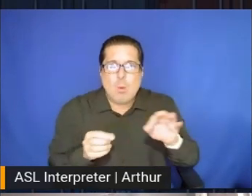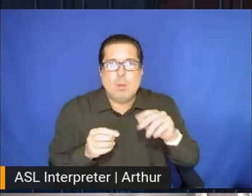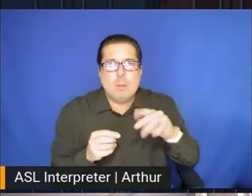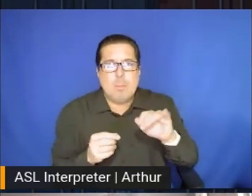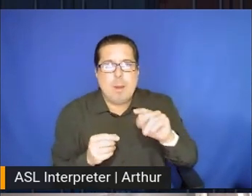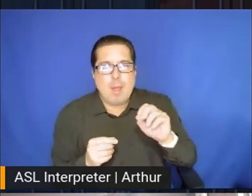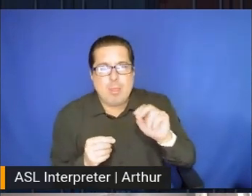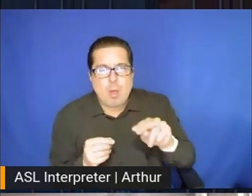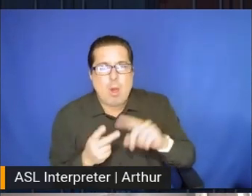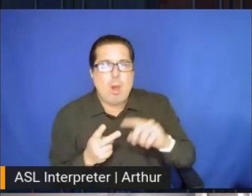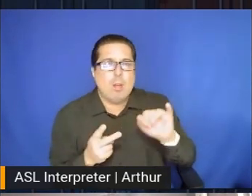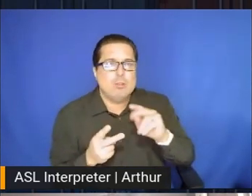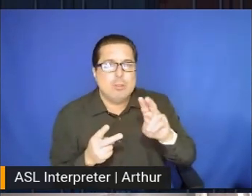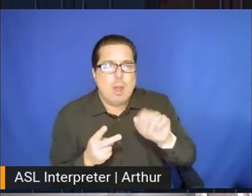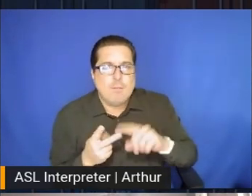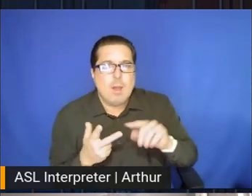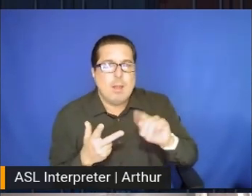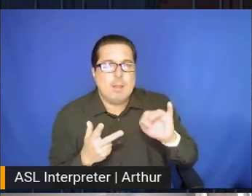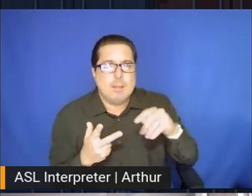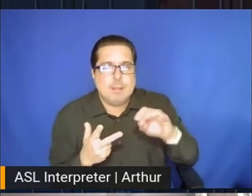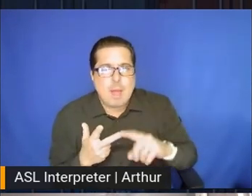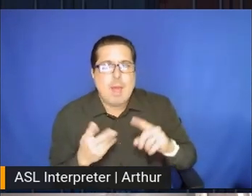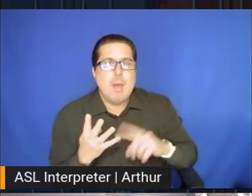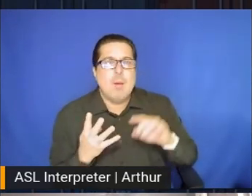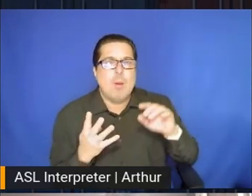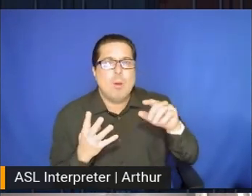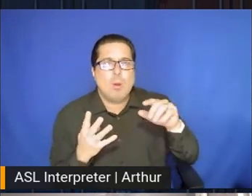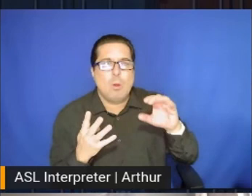JavaScript, TypeScript, Golang, and Java,